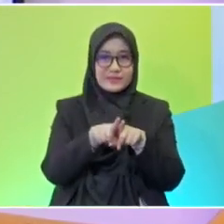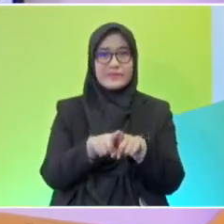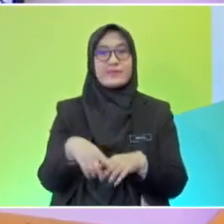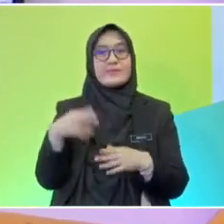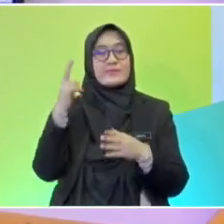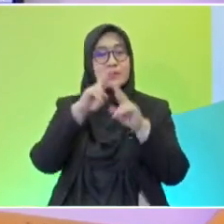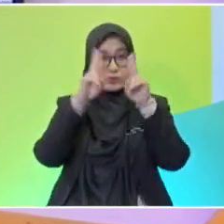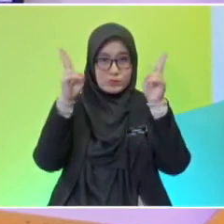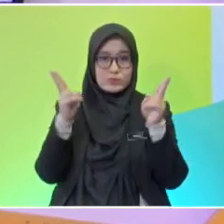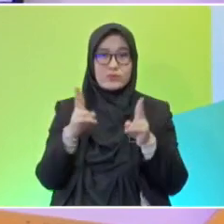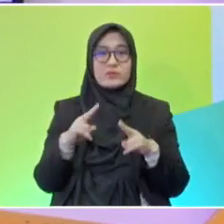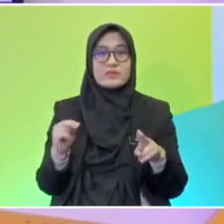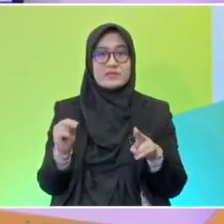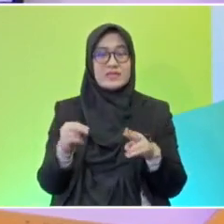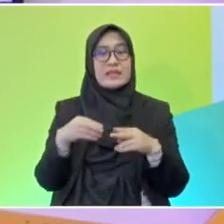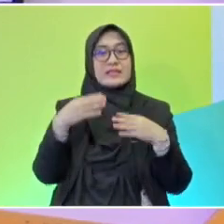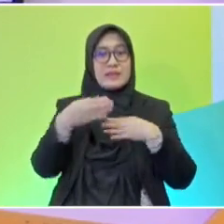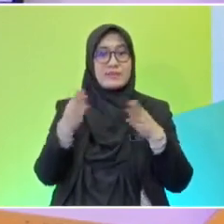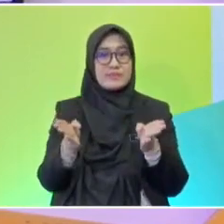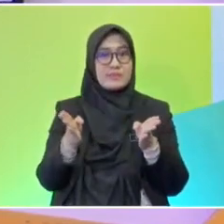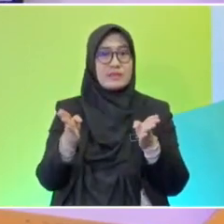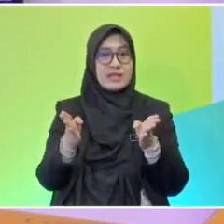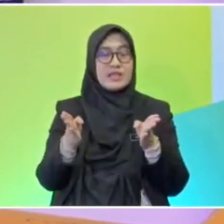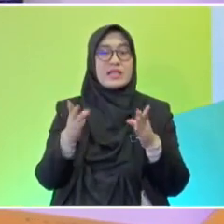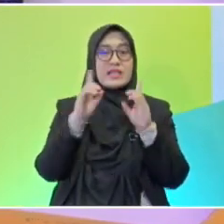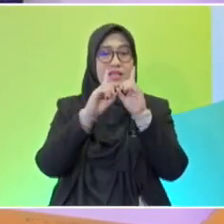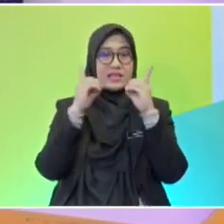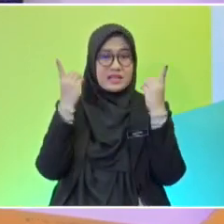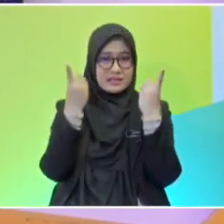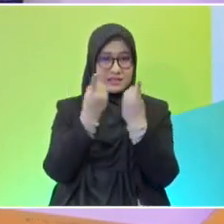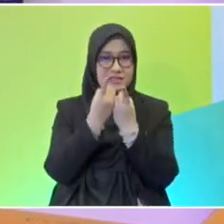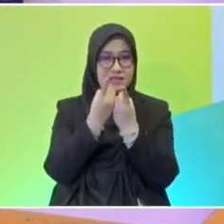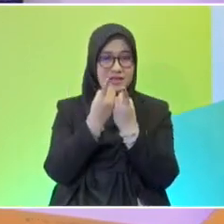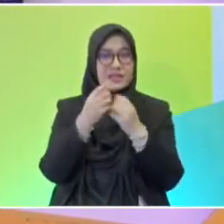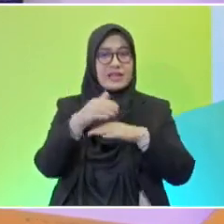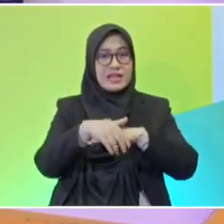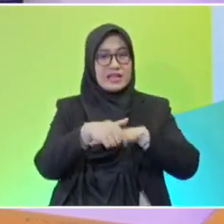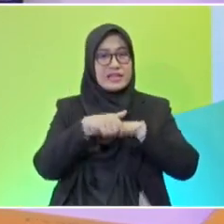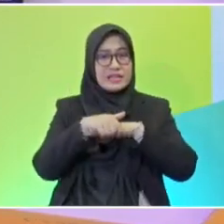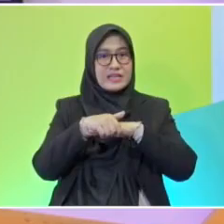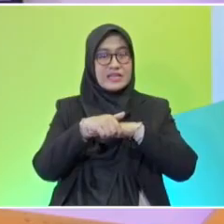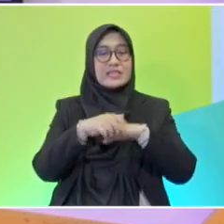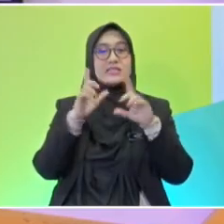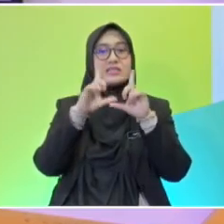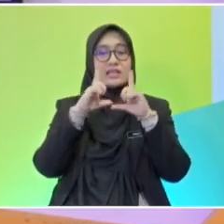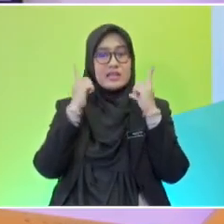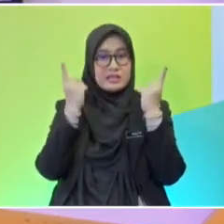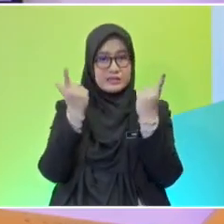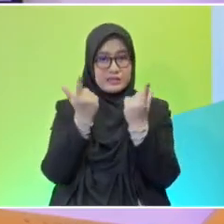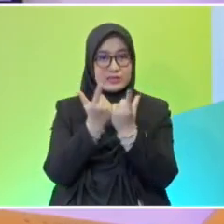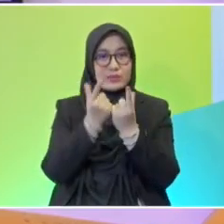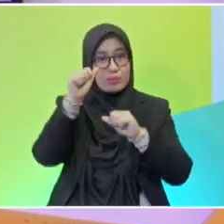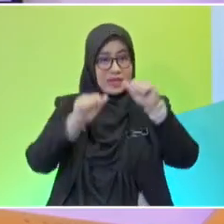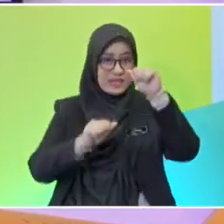or PBD, or as we know in English, it's classroom-based assessment. Now for today, we are going to focus on